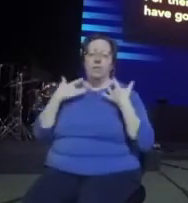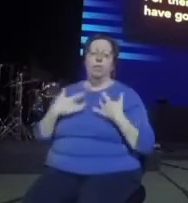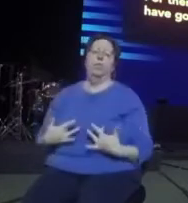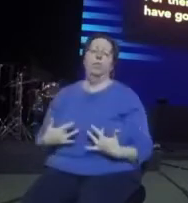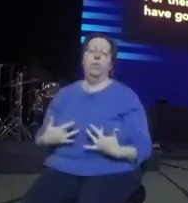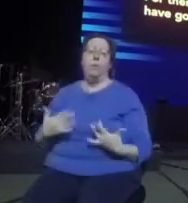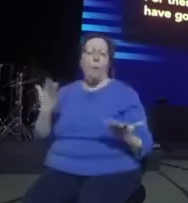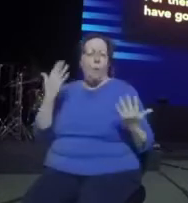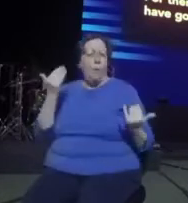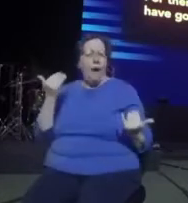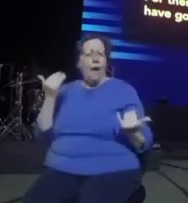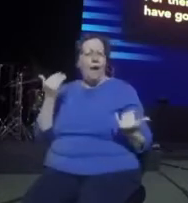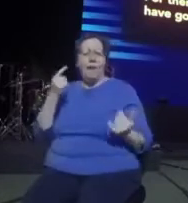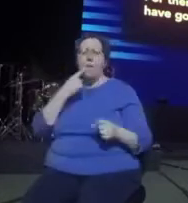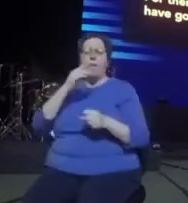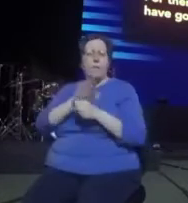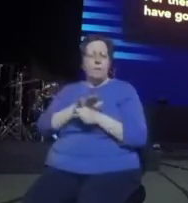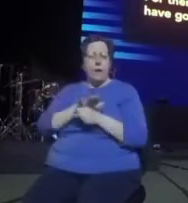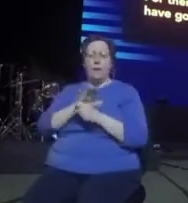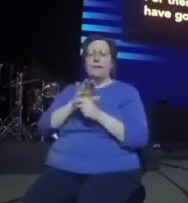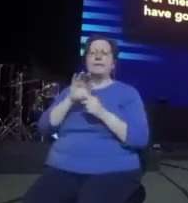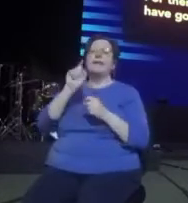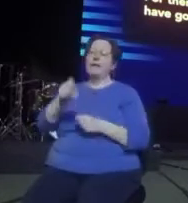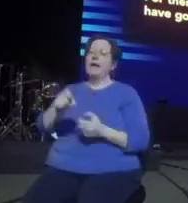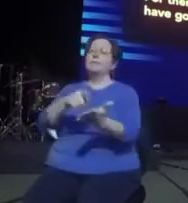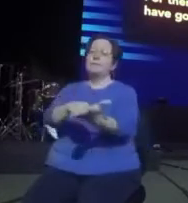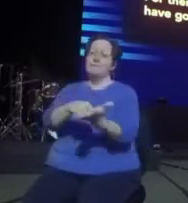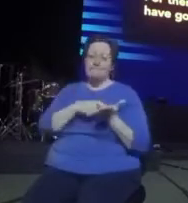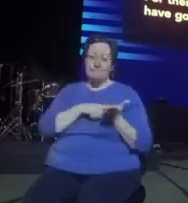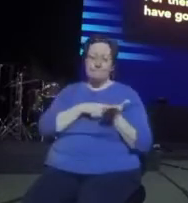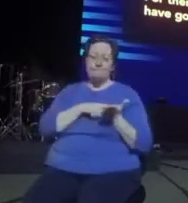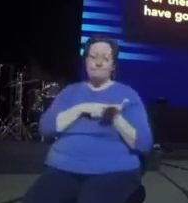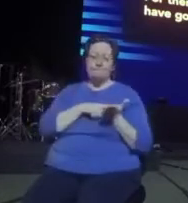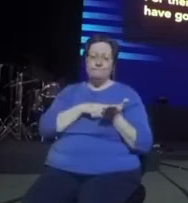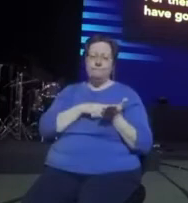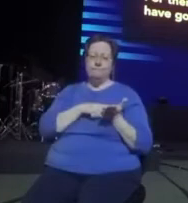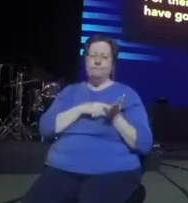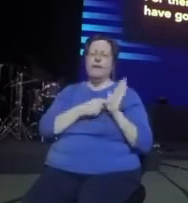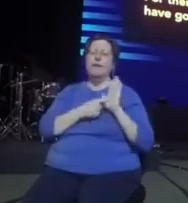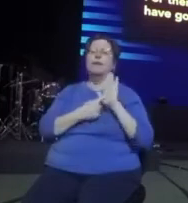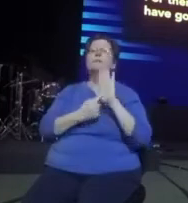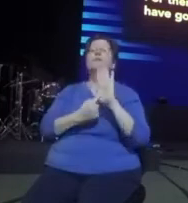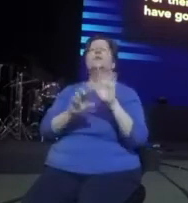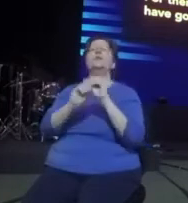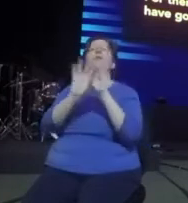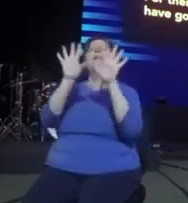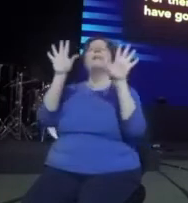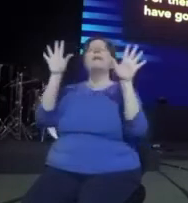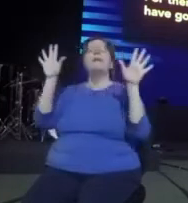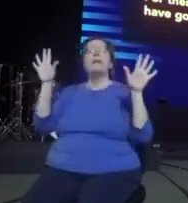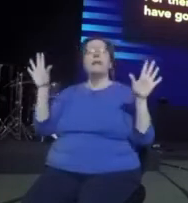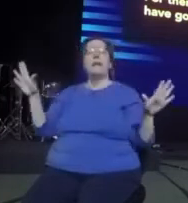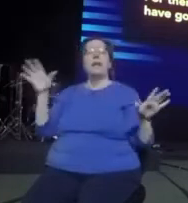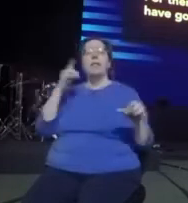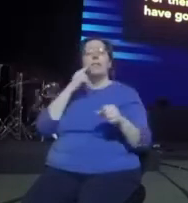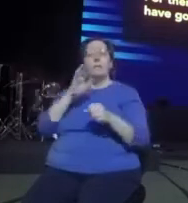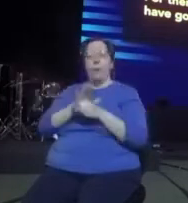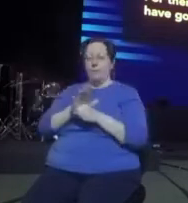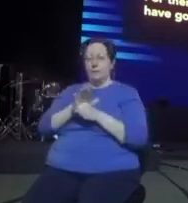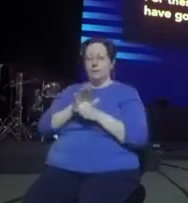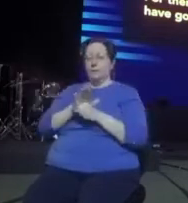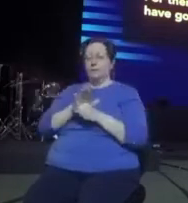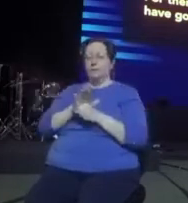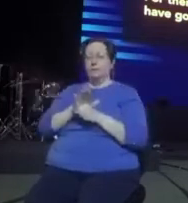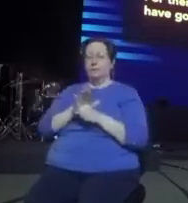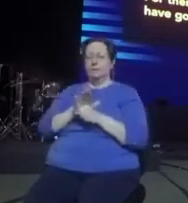Because to the promise, there's a condition. Let me show you clearly about the promises. Now I want to